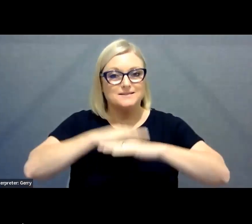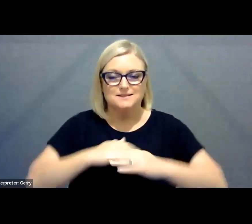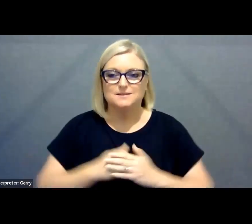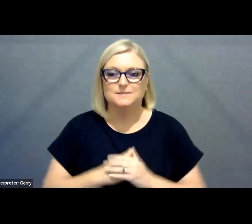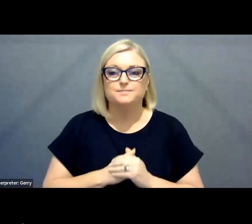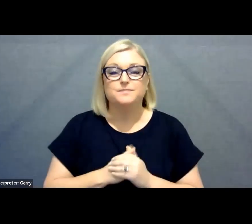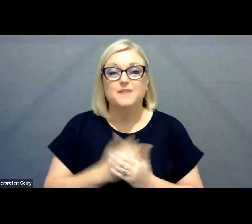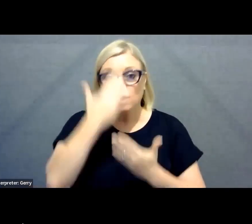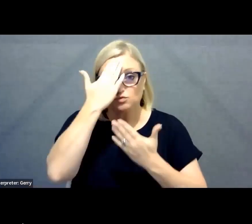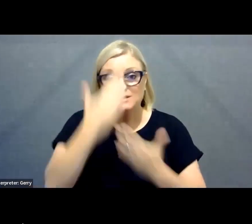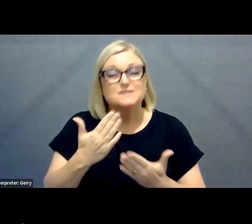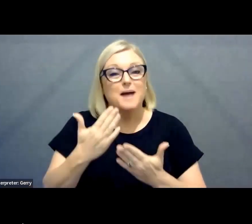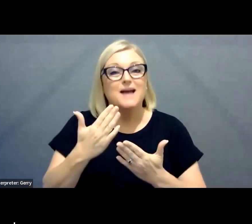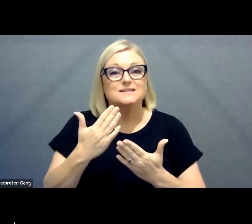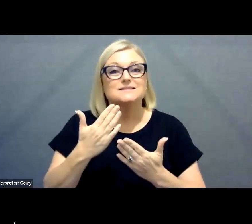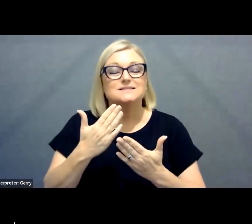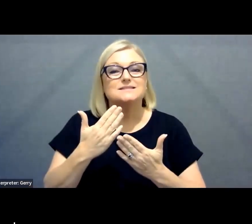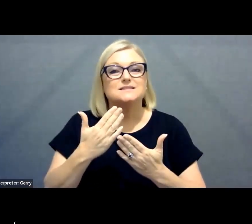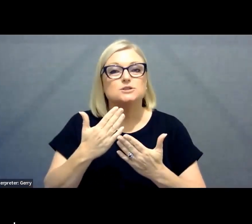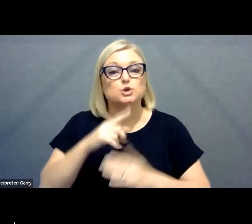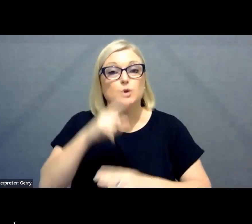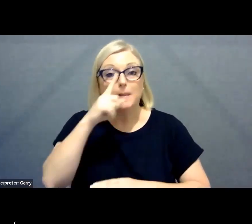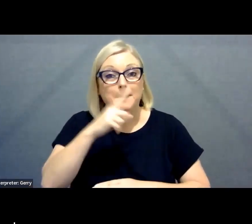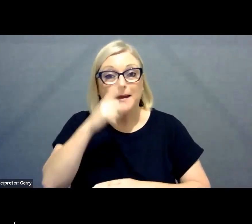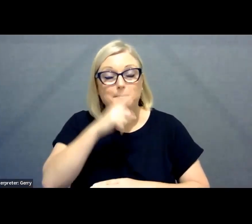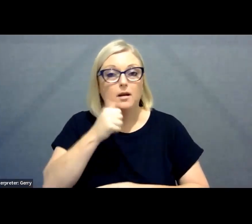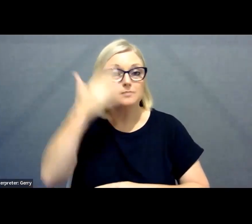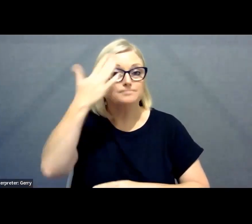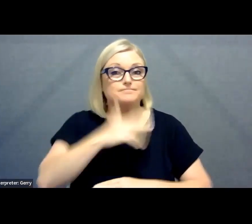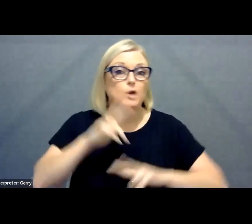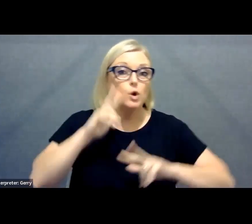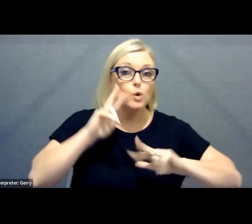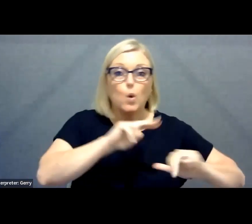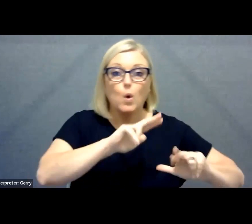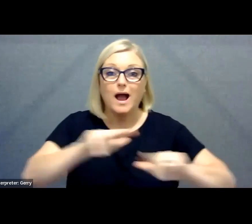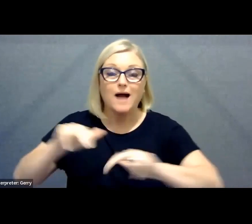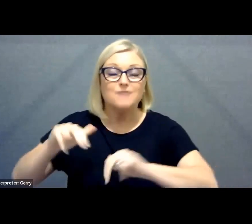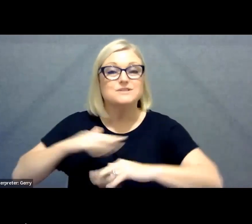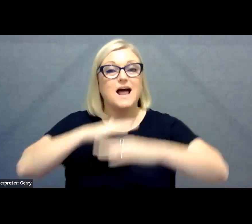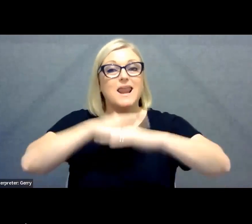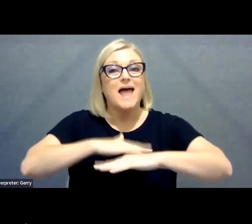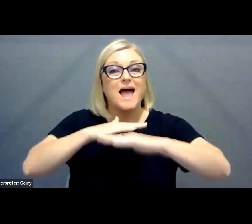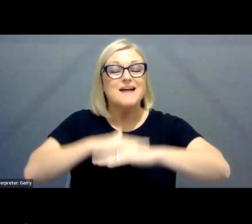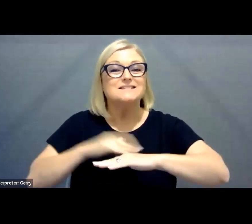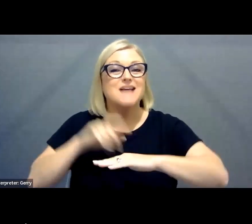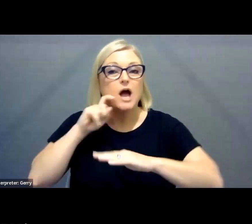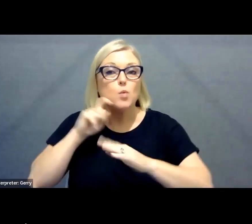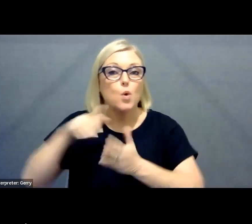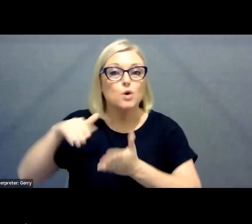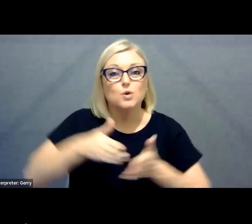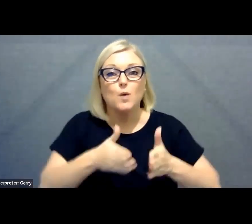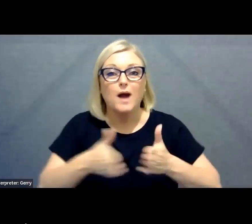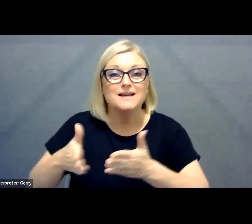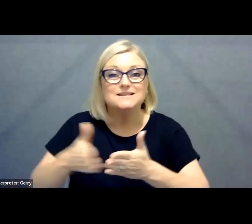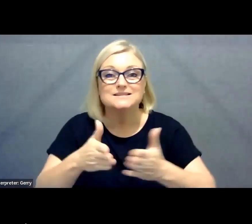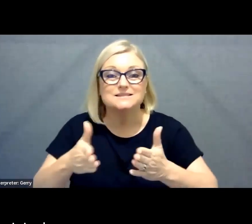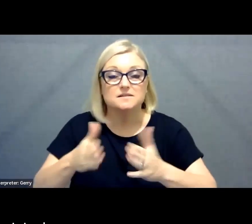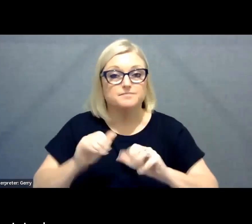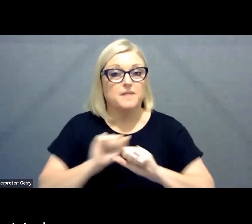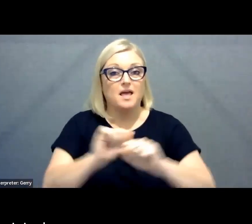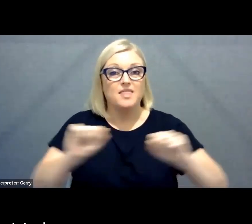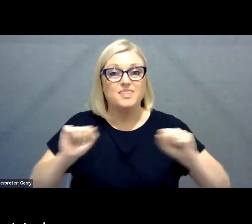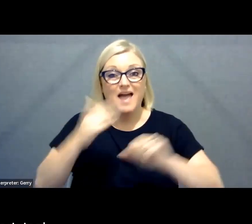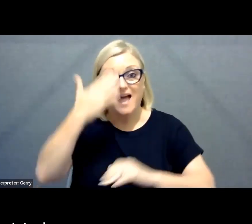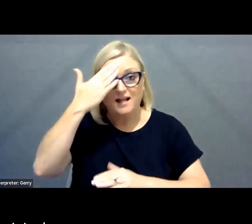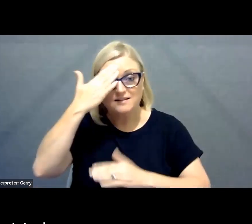pay respects to the traditional custodians of these lands and waterways, their elders, past, present, and emerging, and